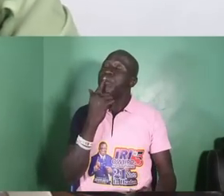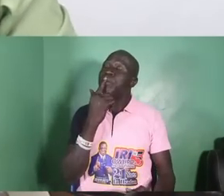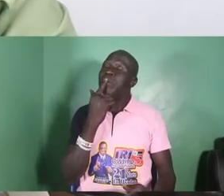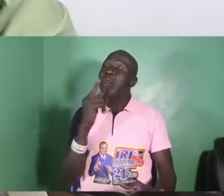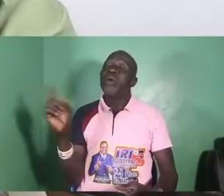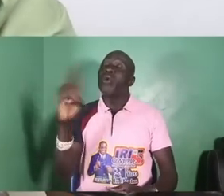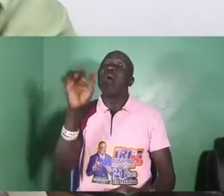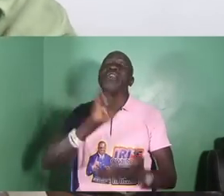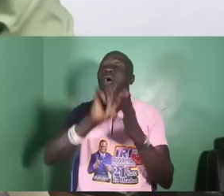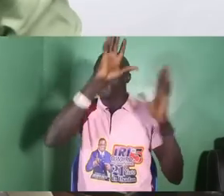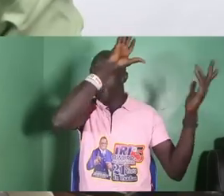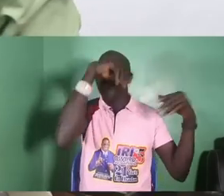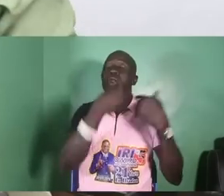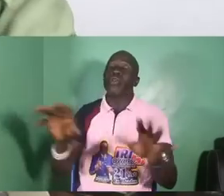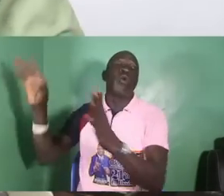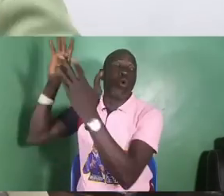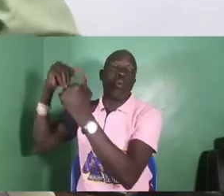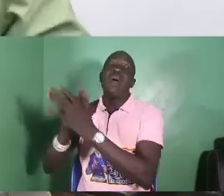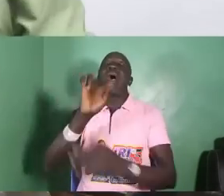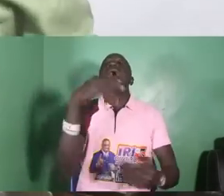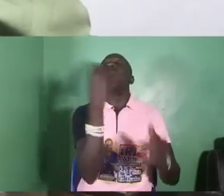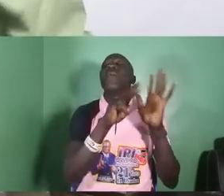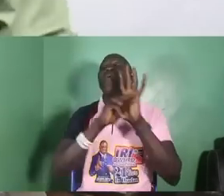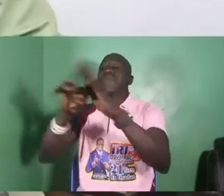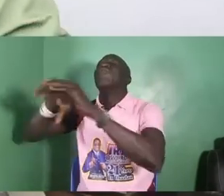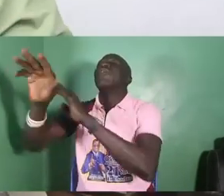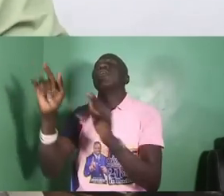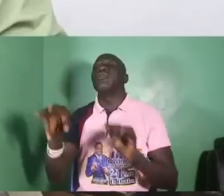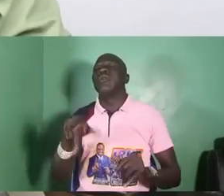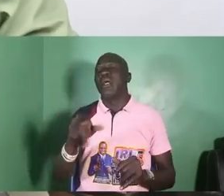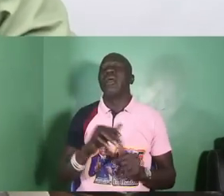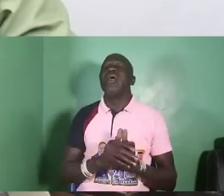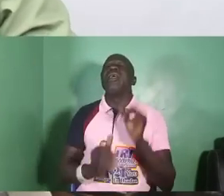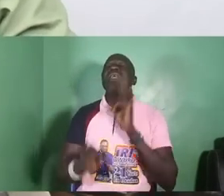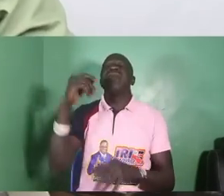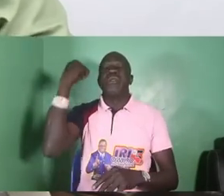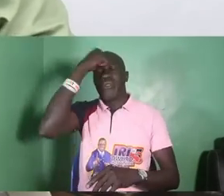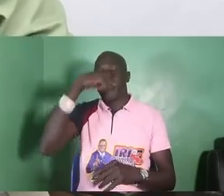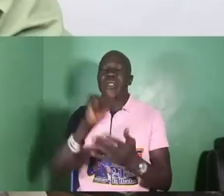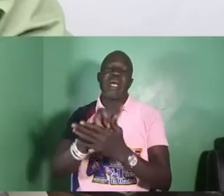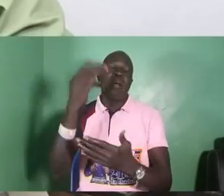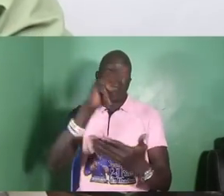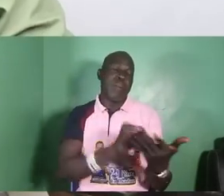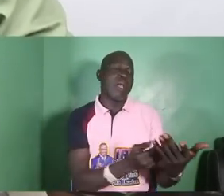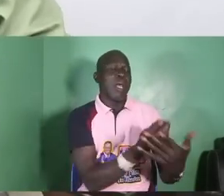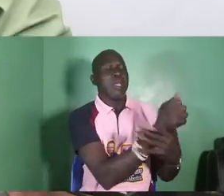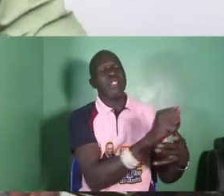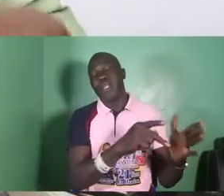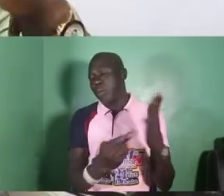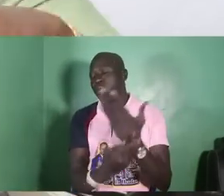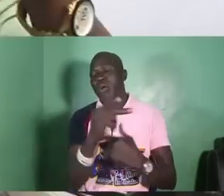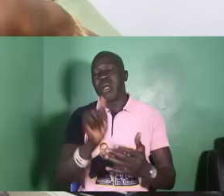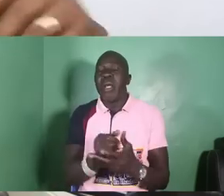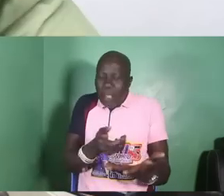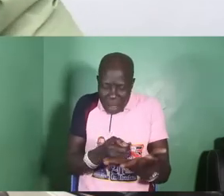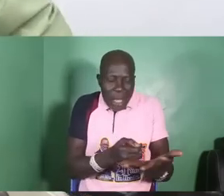I'll try to come out from my mouth. You've lost all. Ah, no fault. Like you don't speak for your life. Oba wants to share me. If you are on social media, and share, program. Share this program.